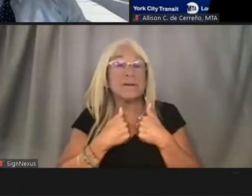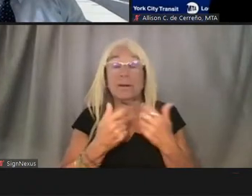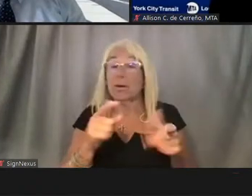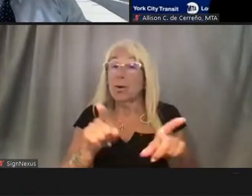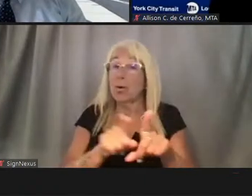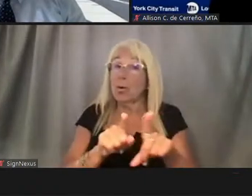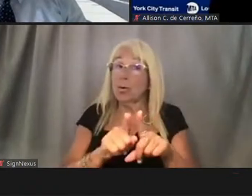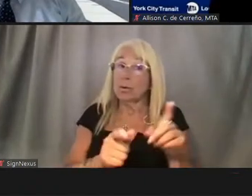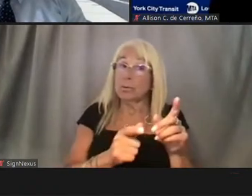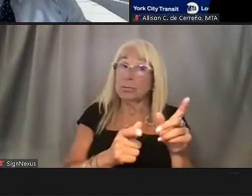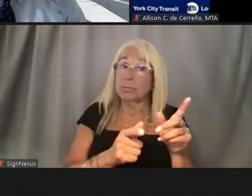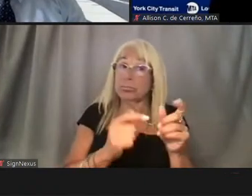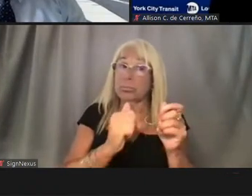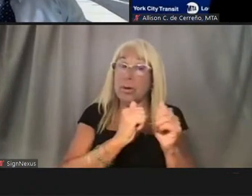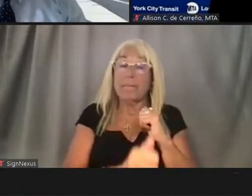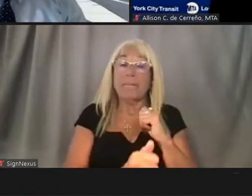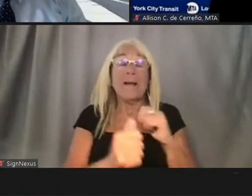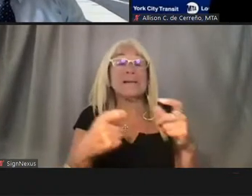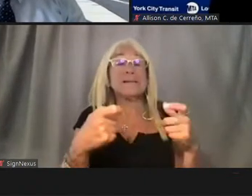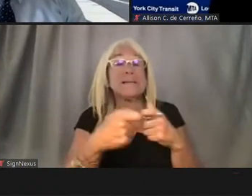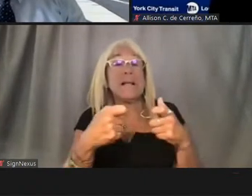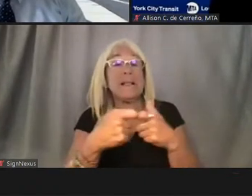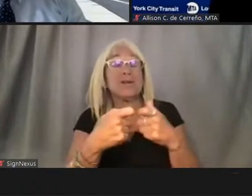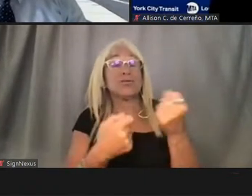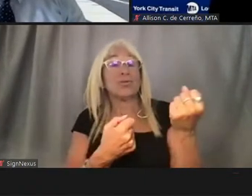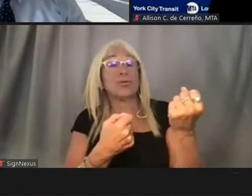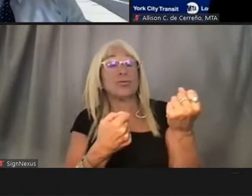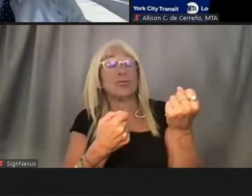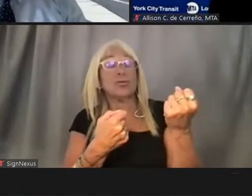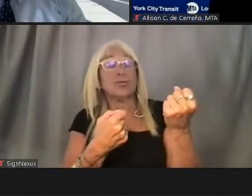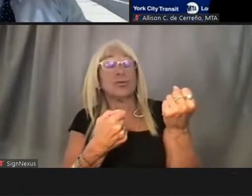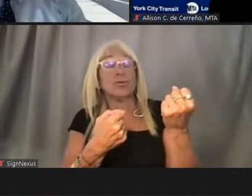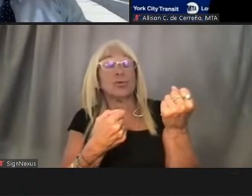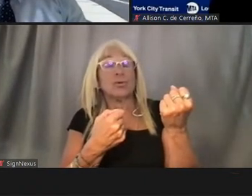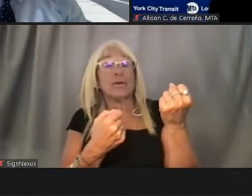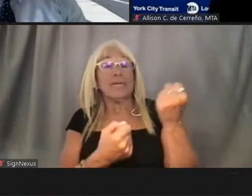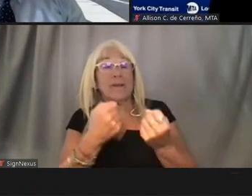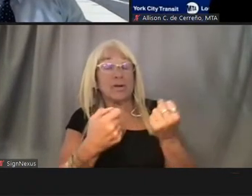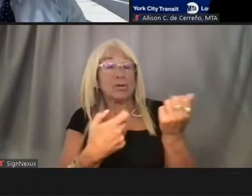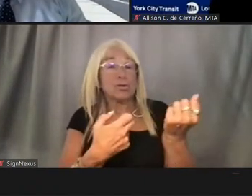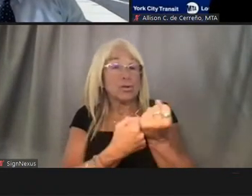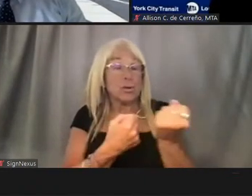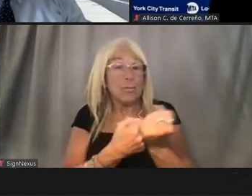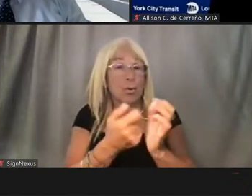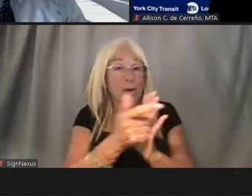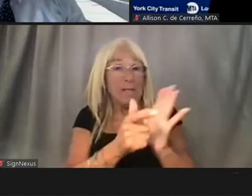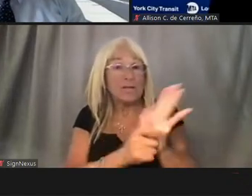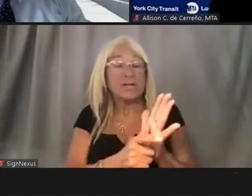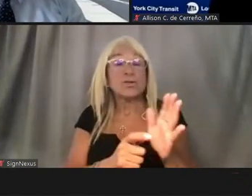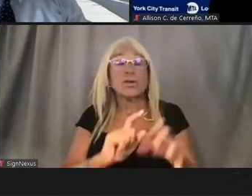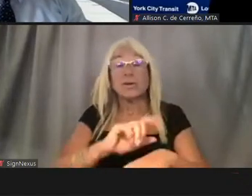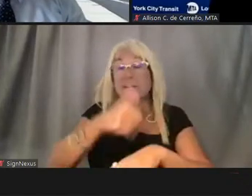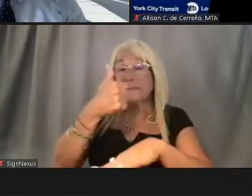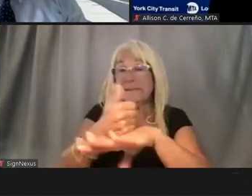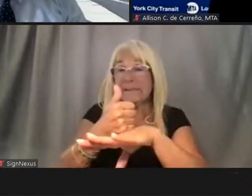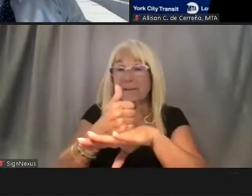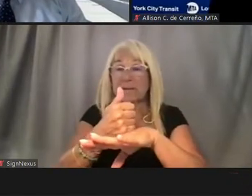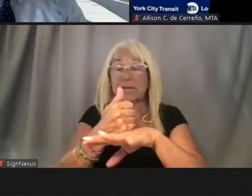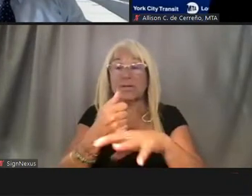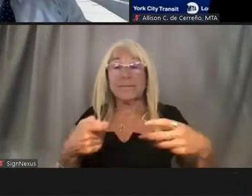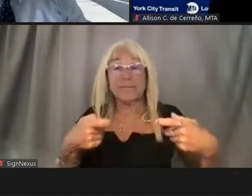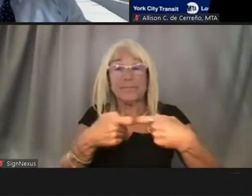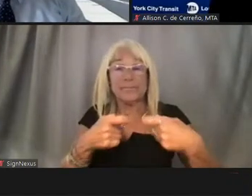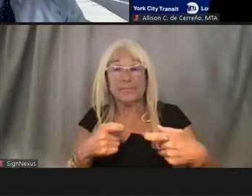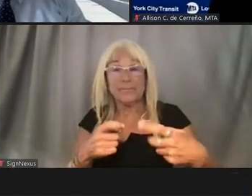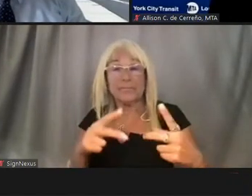should also pass electro electric electric vehicle support legislation that will remove hurdles for where electric vehicle charging stations can be located and provide opportunities for electric